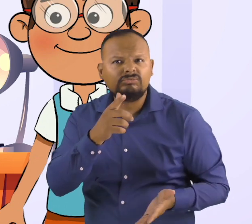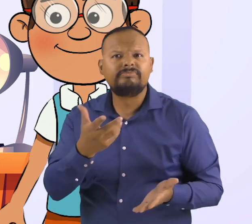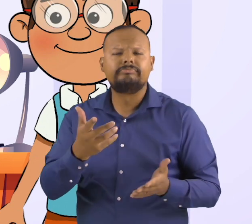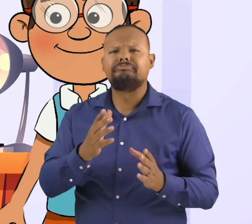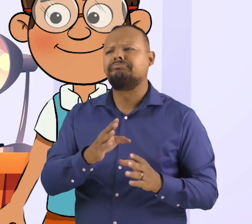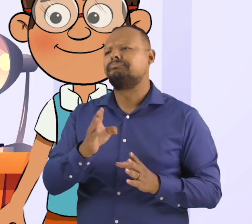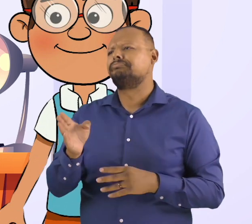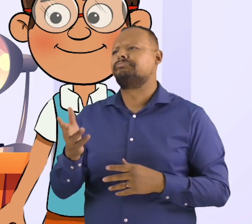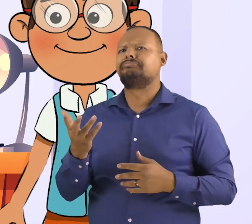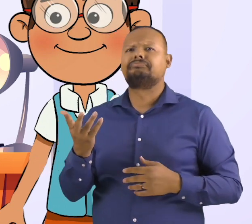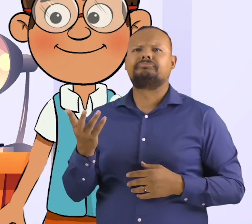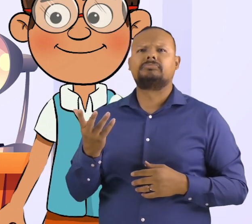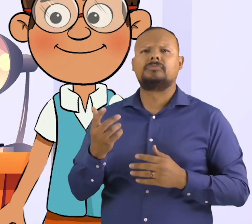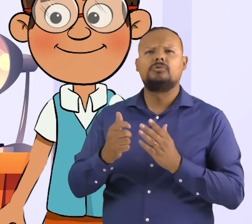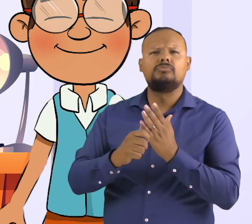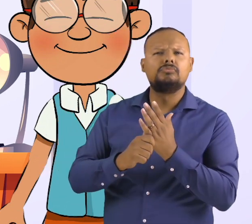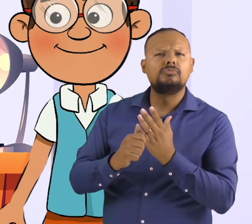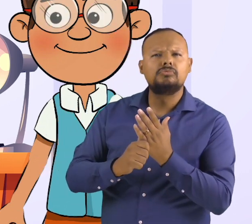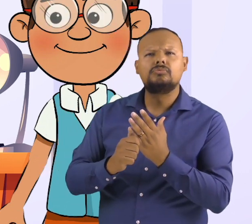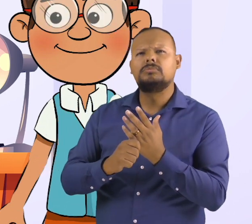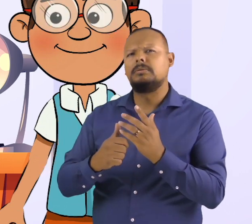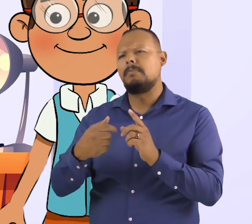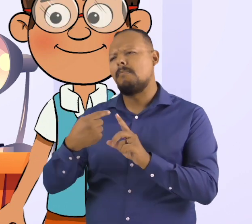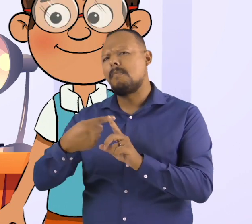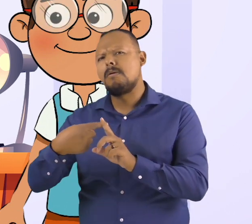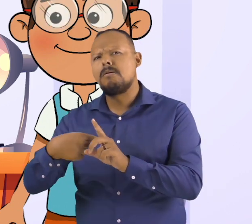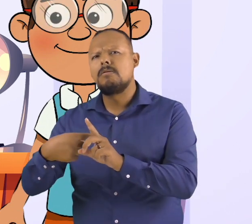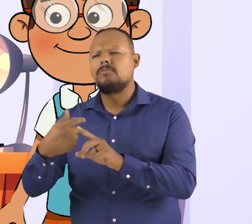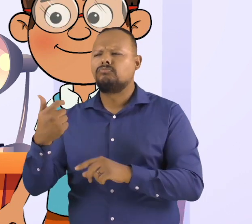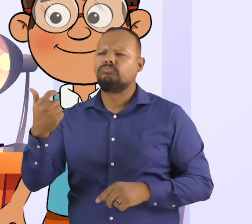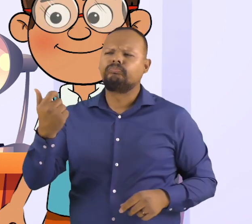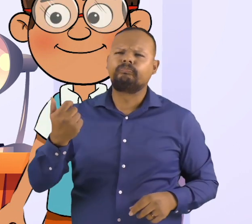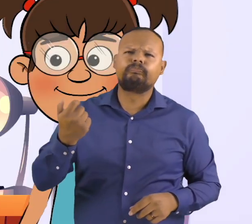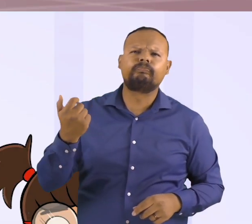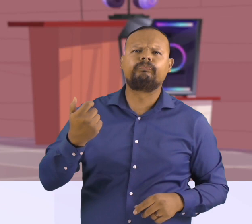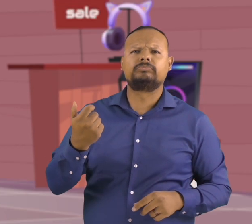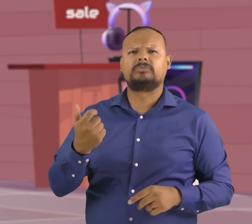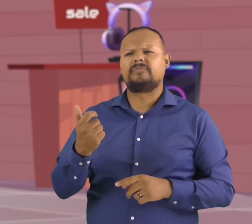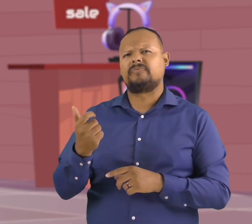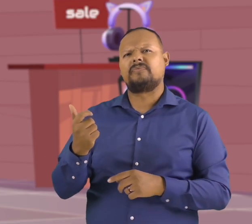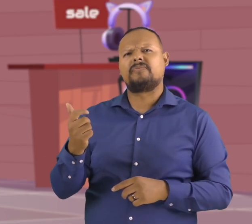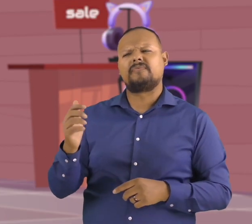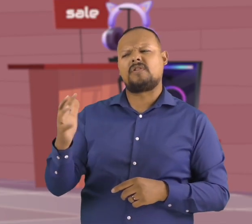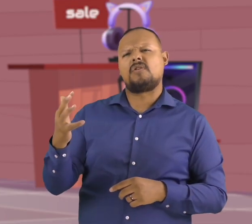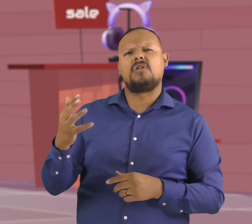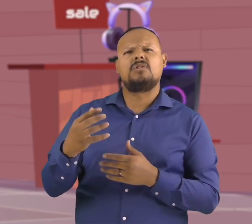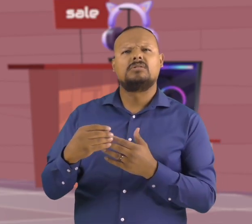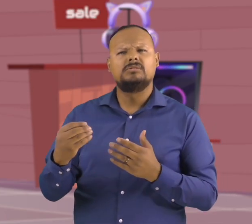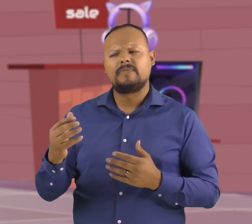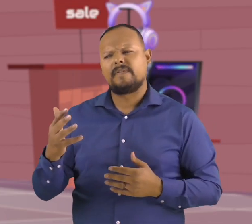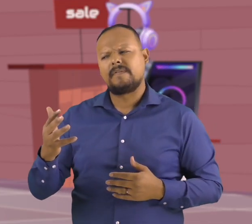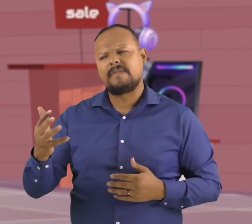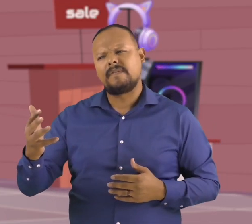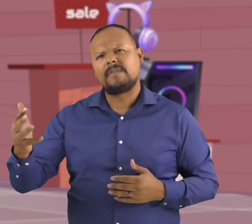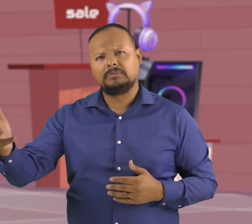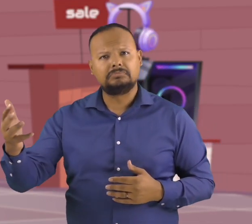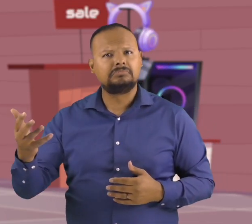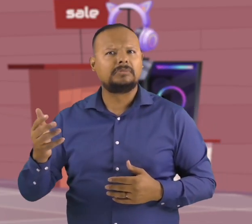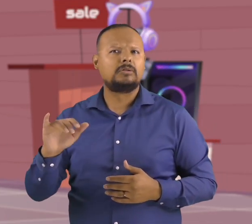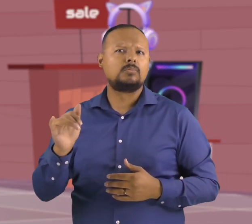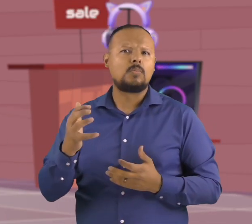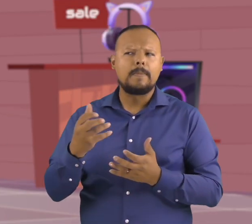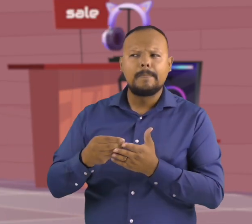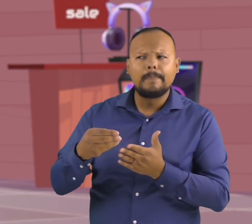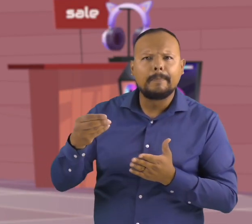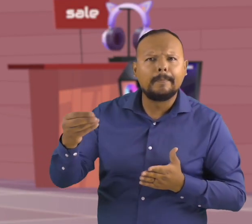wants to spend $5 on a monthly online magazine subscription. But she also wants to buy a